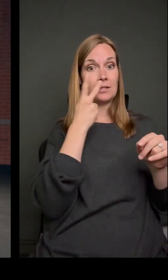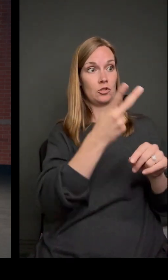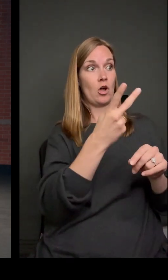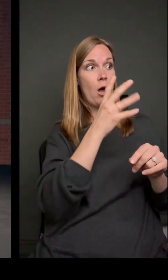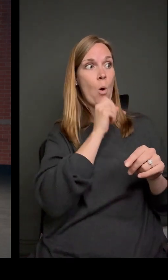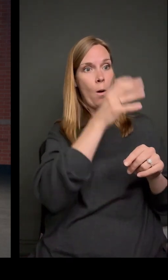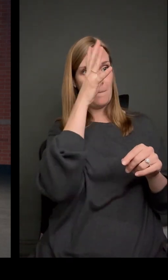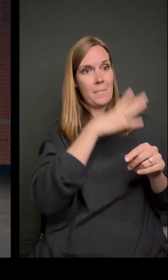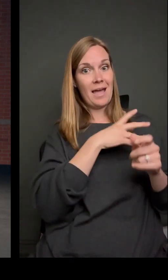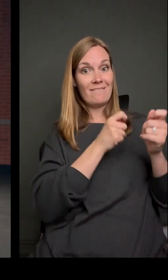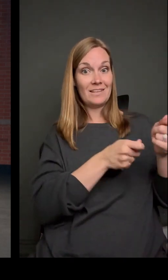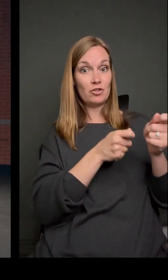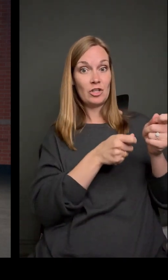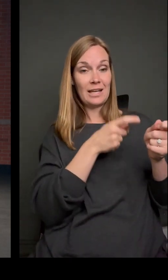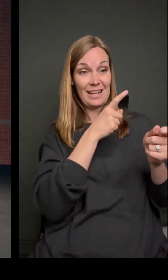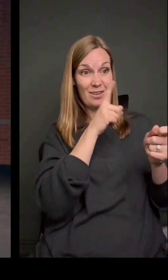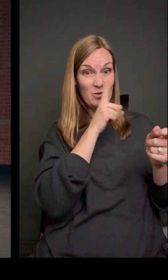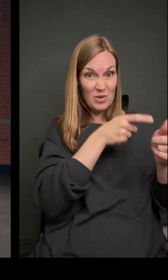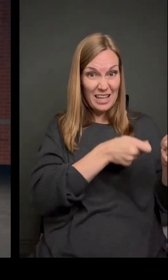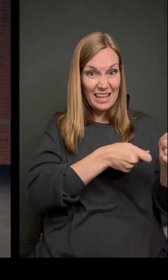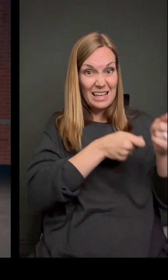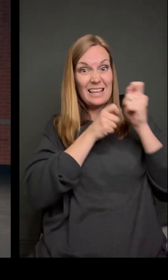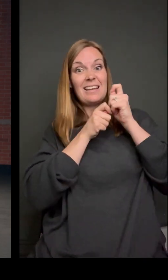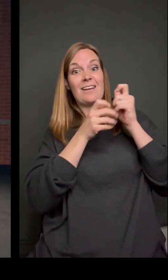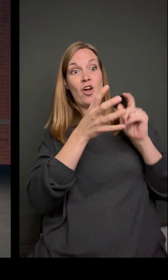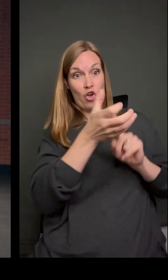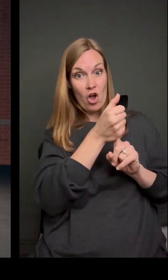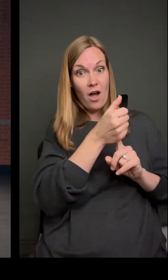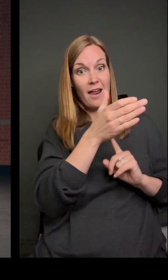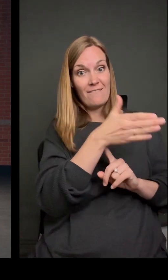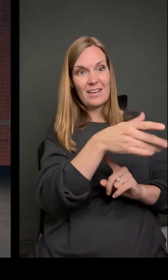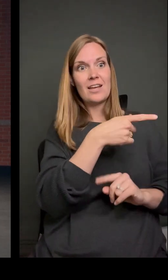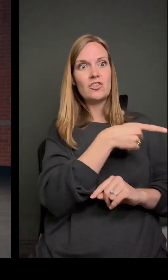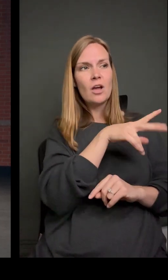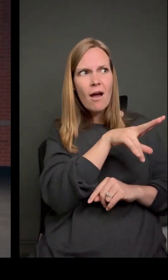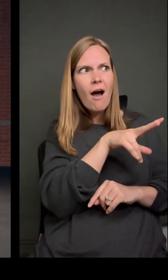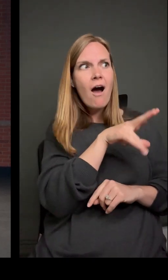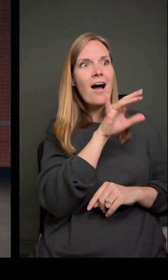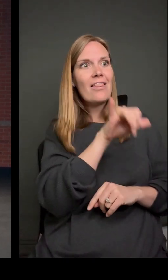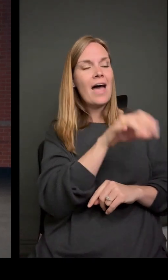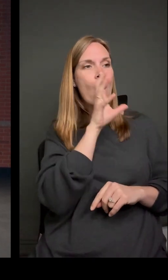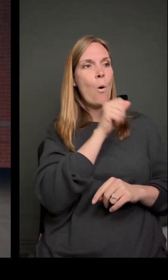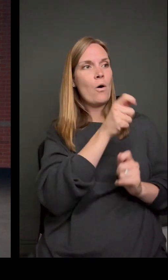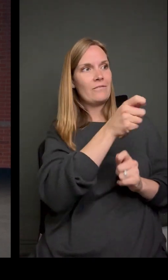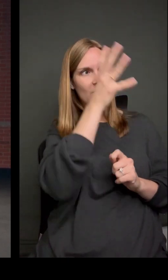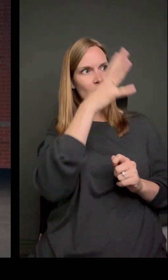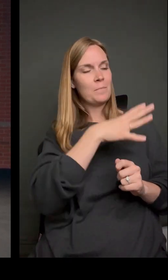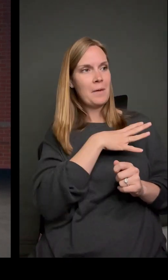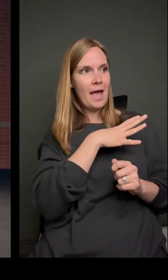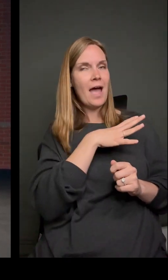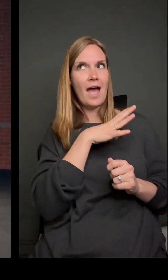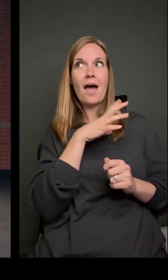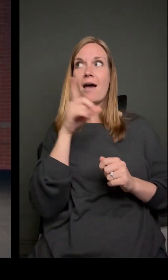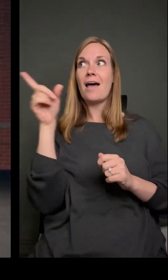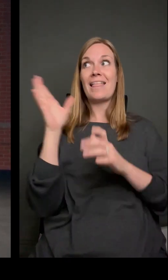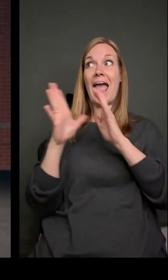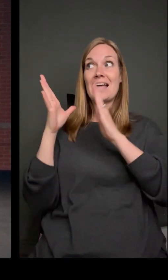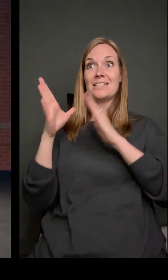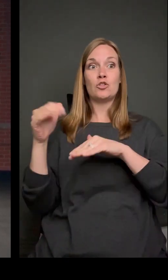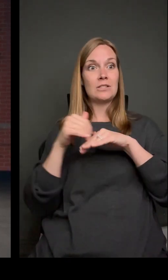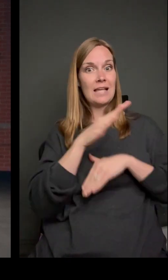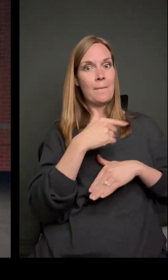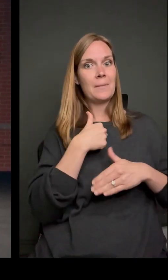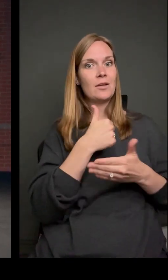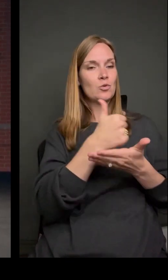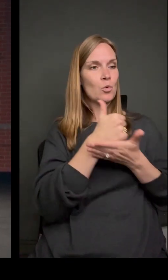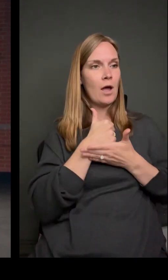fishing. In fact, the old man was reeling in a fish at that very moment. Taro-san thought, this old fisherman has been sent to me by my ancestors to help me realize my dream.